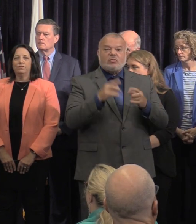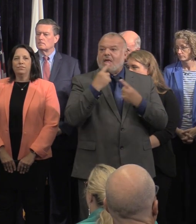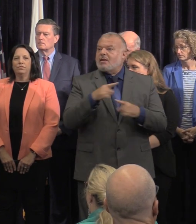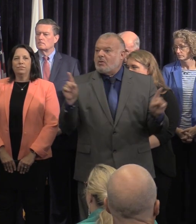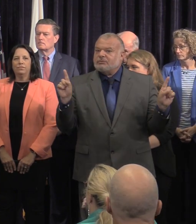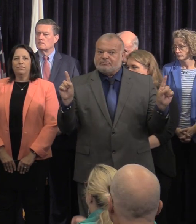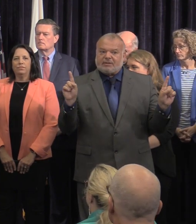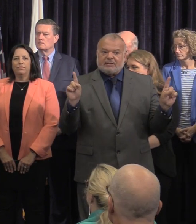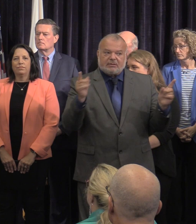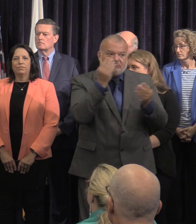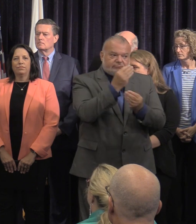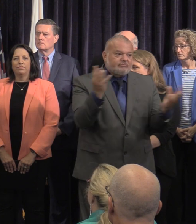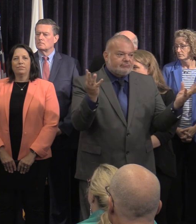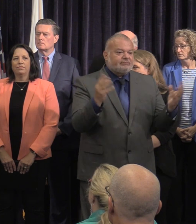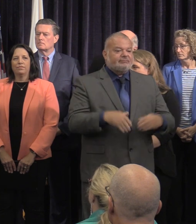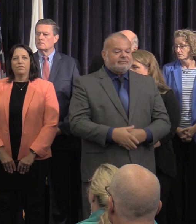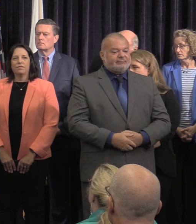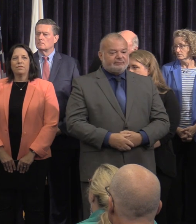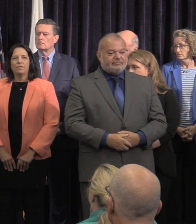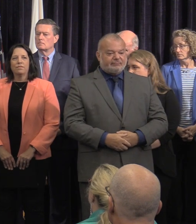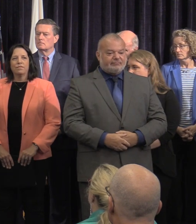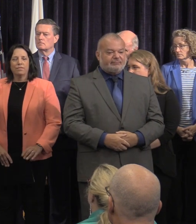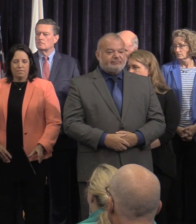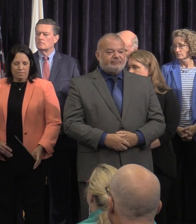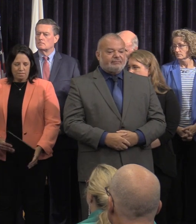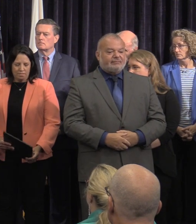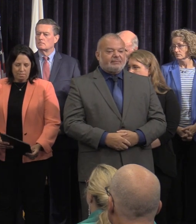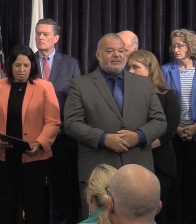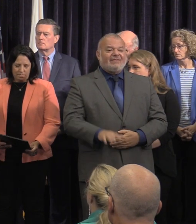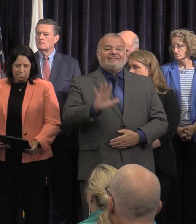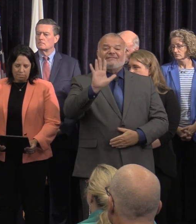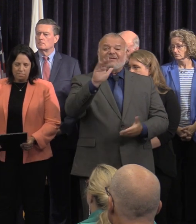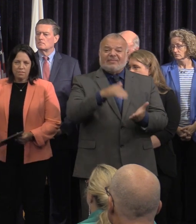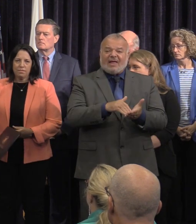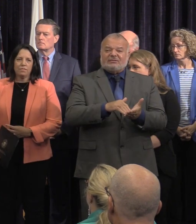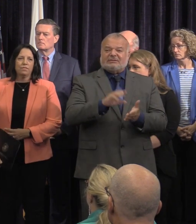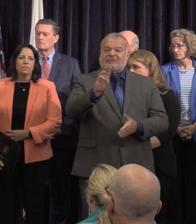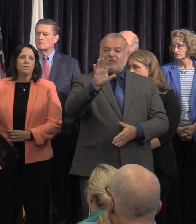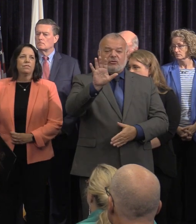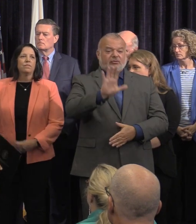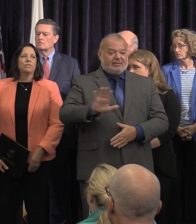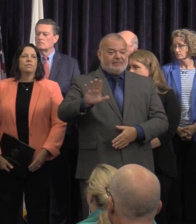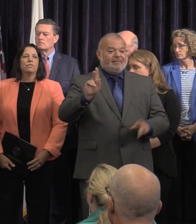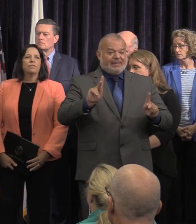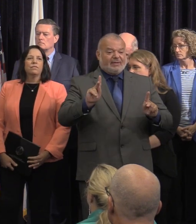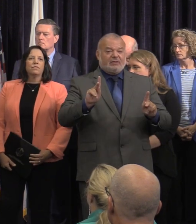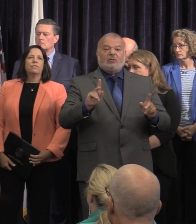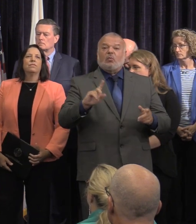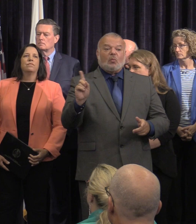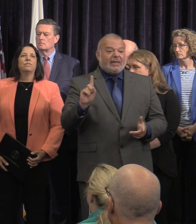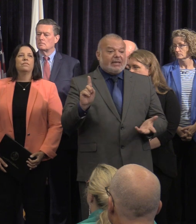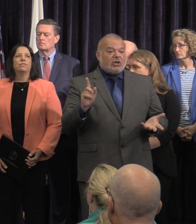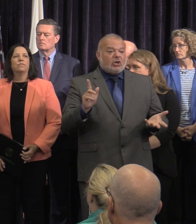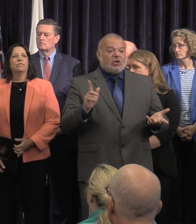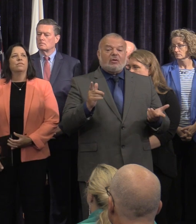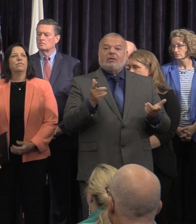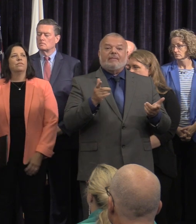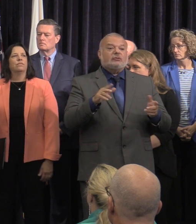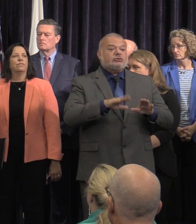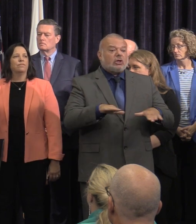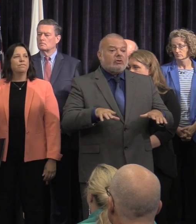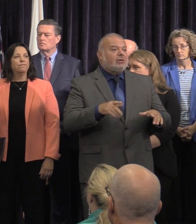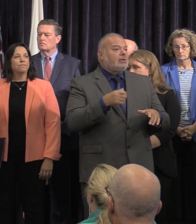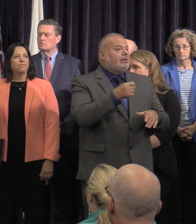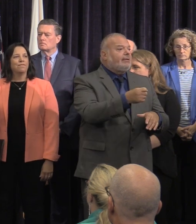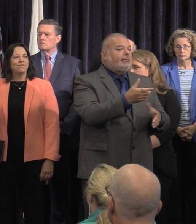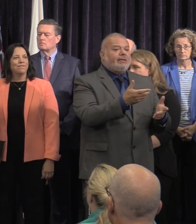close to 5,600 families with children are living in state-funded shelters, hotels, dorms, and other emergency facilities